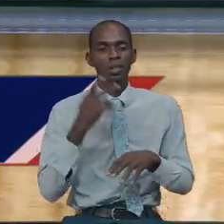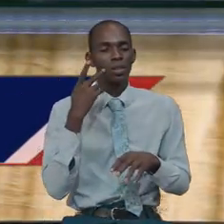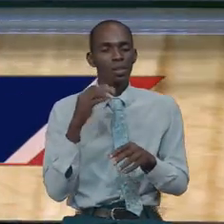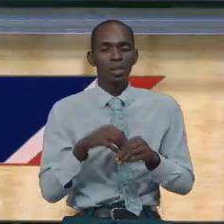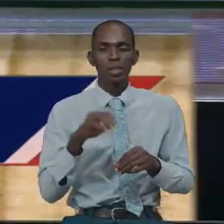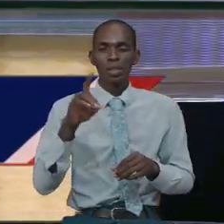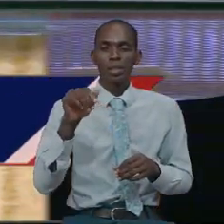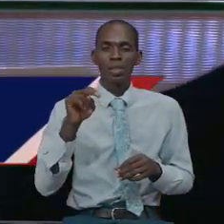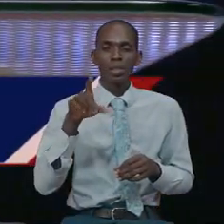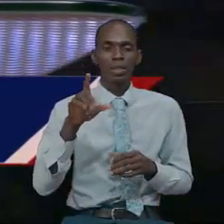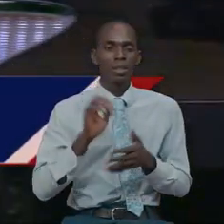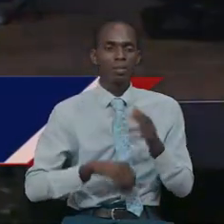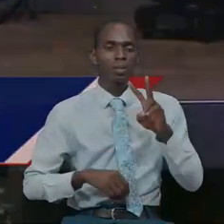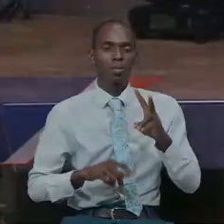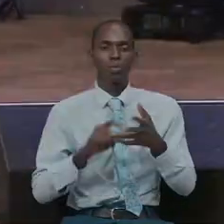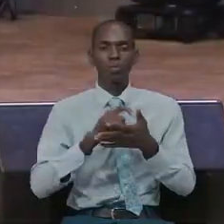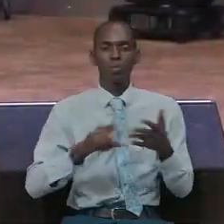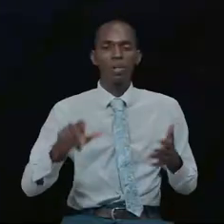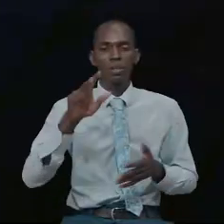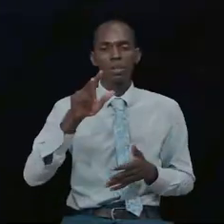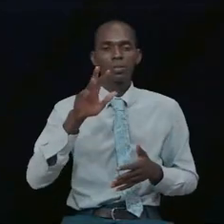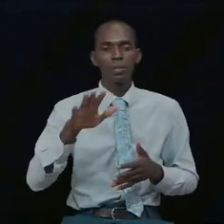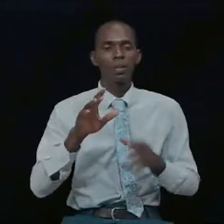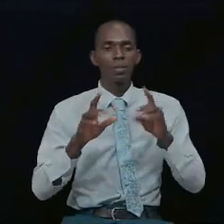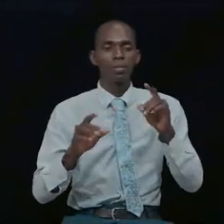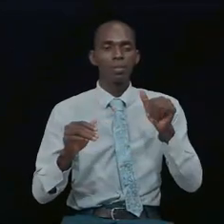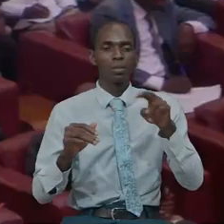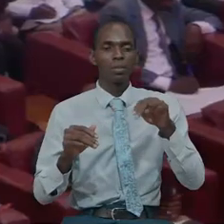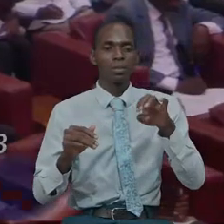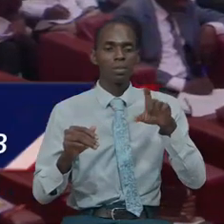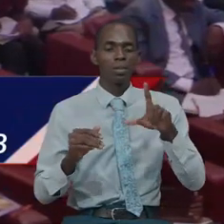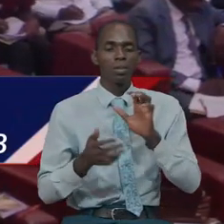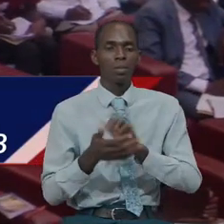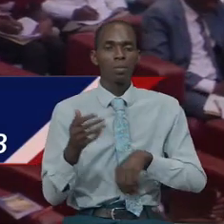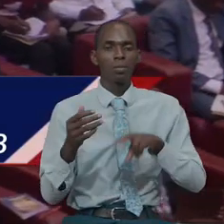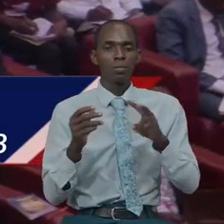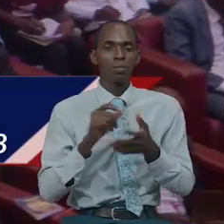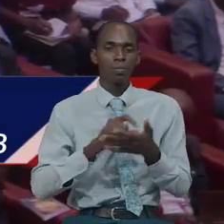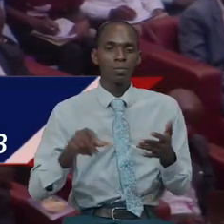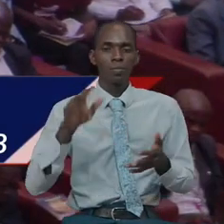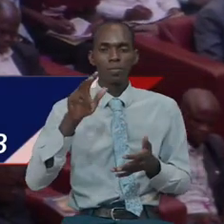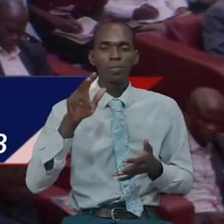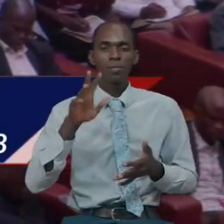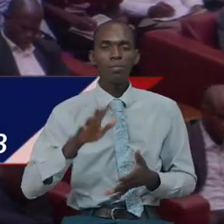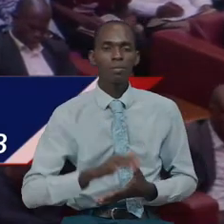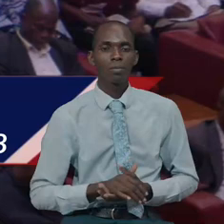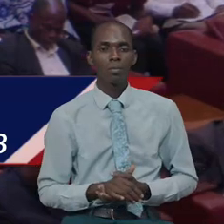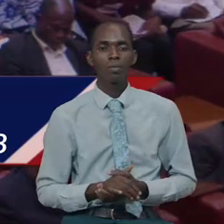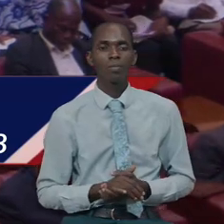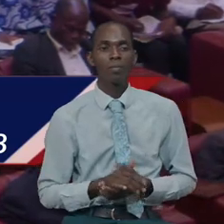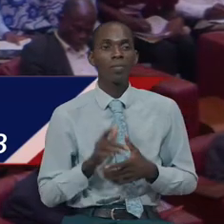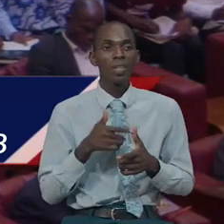reading from verse 35. Daniel chapter 2, reading from verse 35. Then